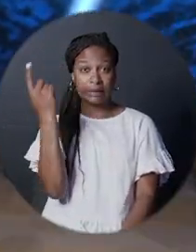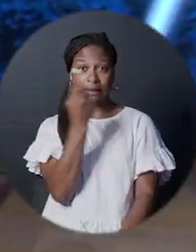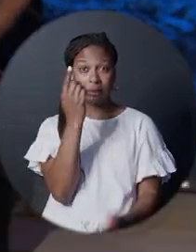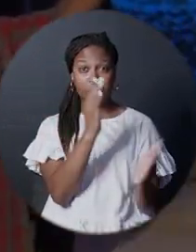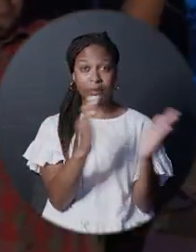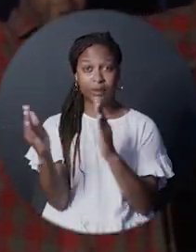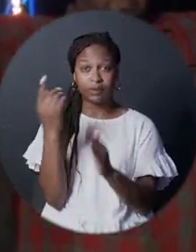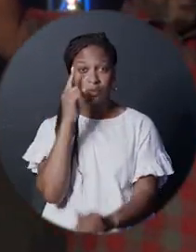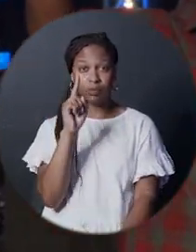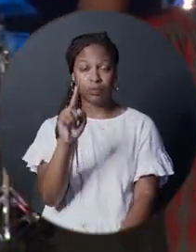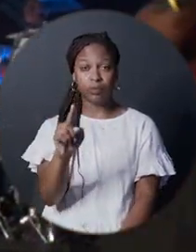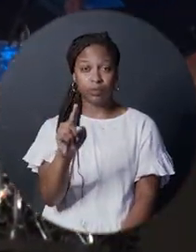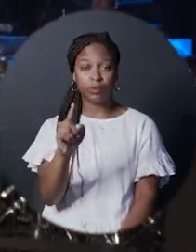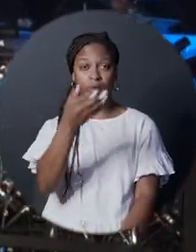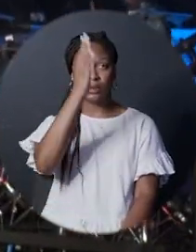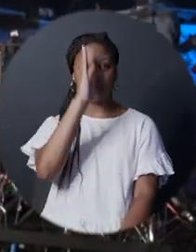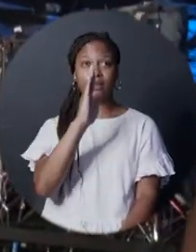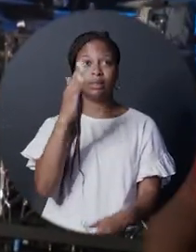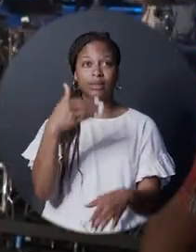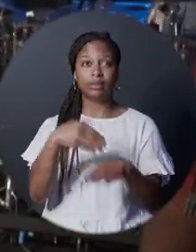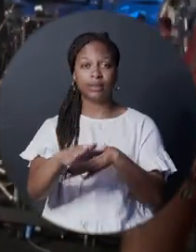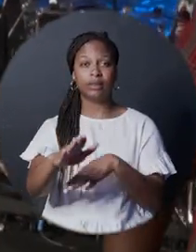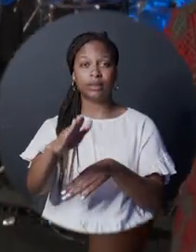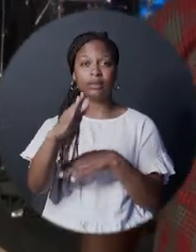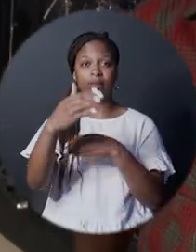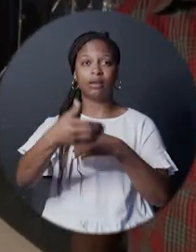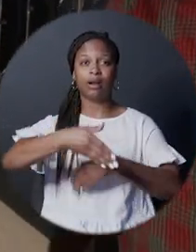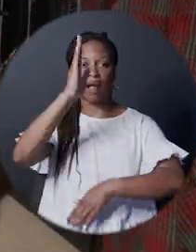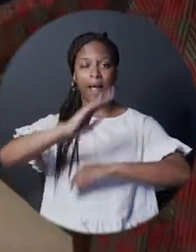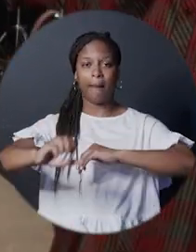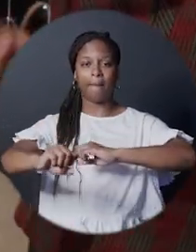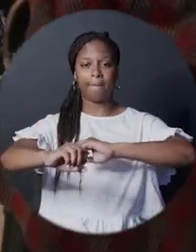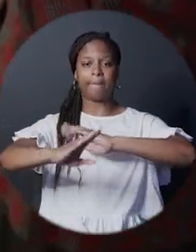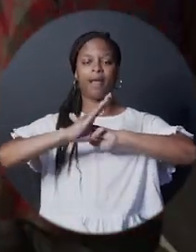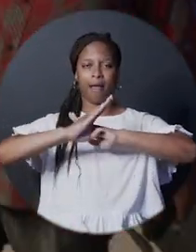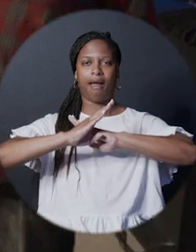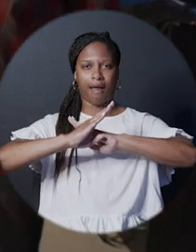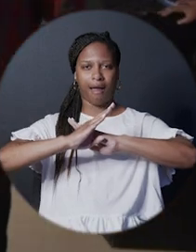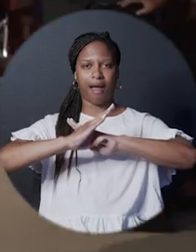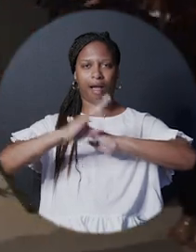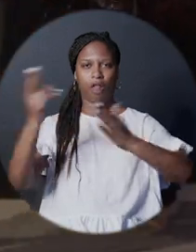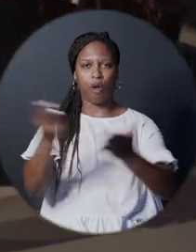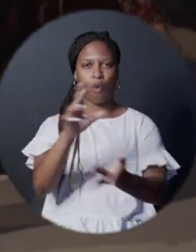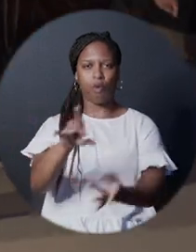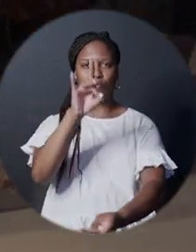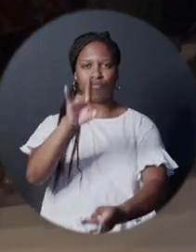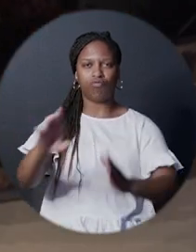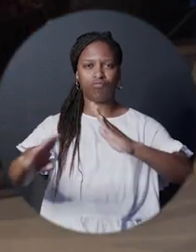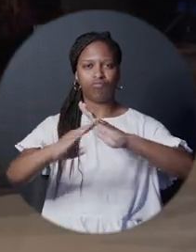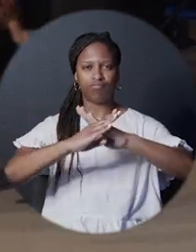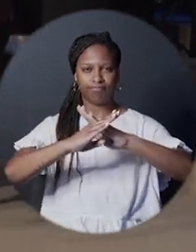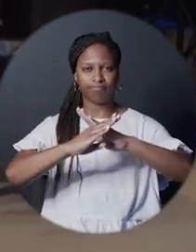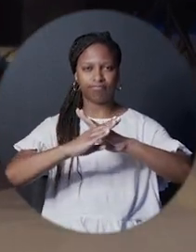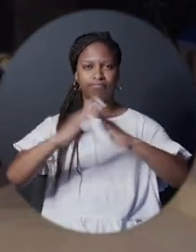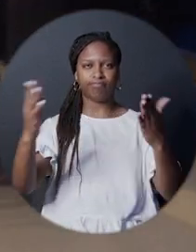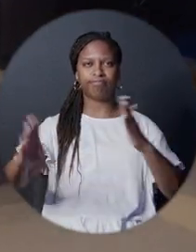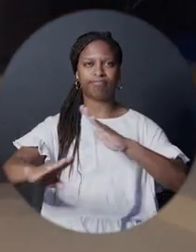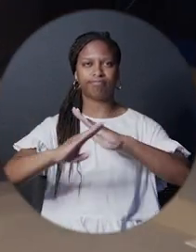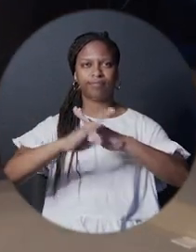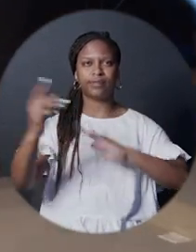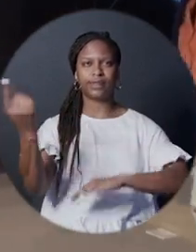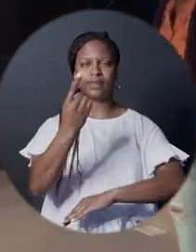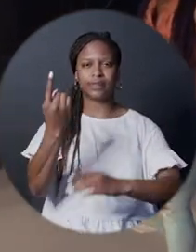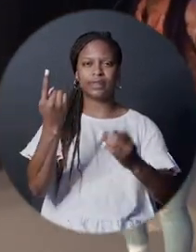glory because the devil had something planned for you. And God sent me here to tell you, God blocked it. He blocked it. The Holy Spirit blocked